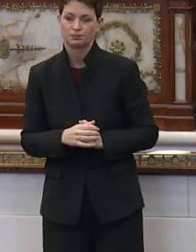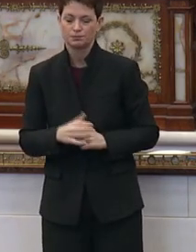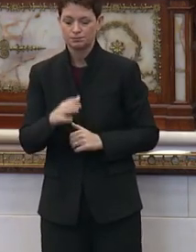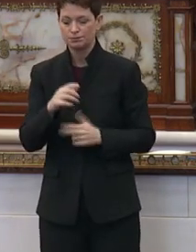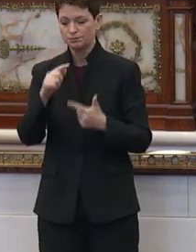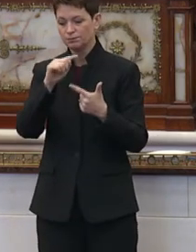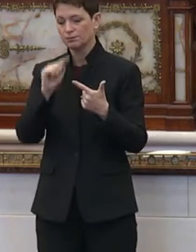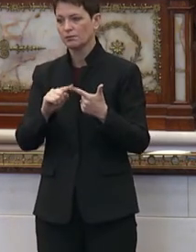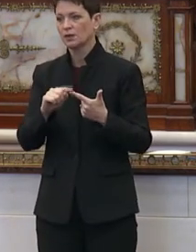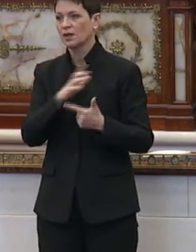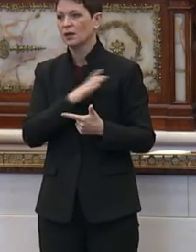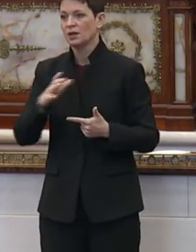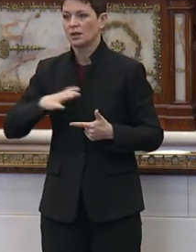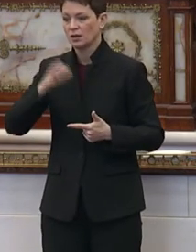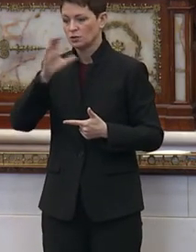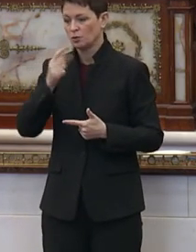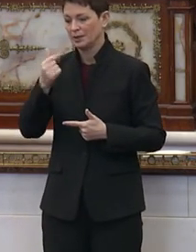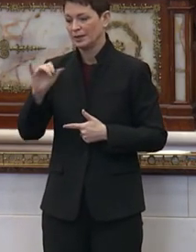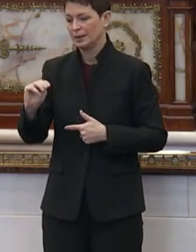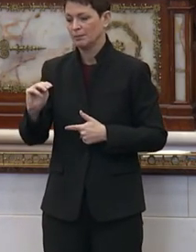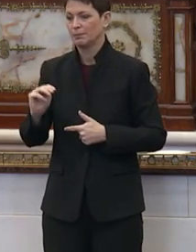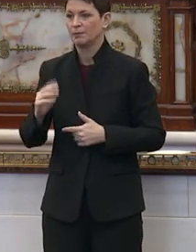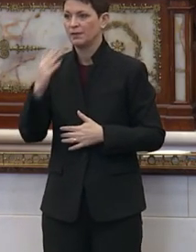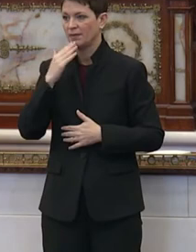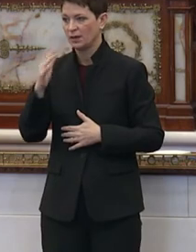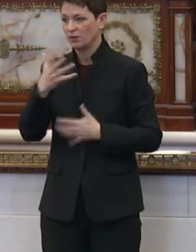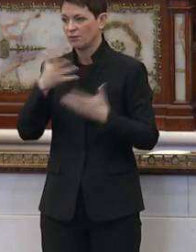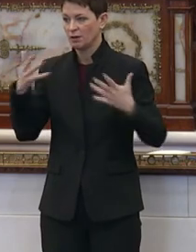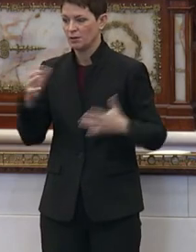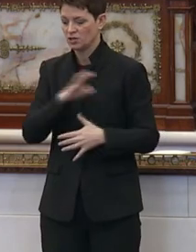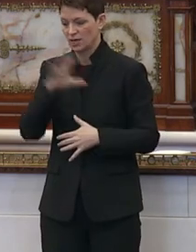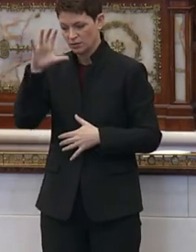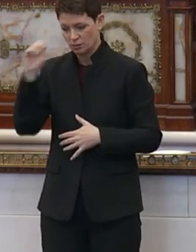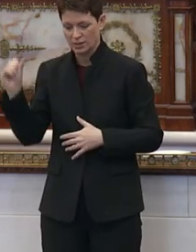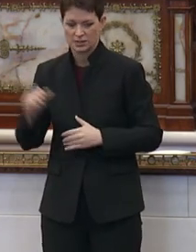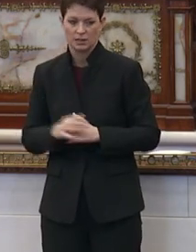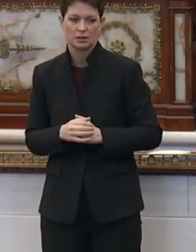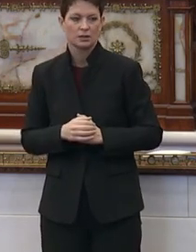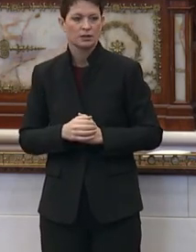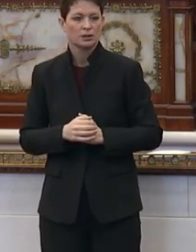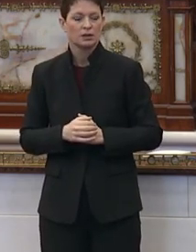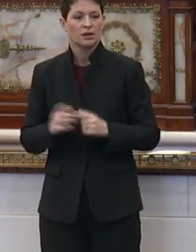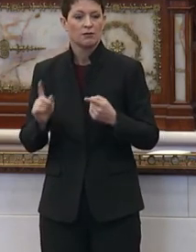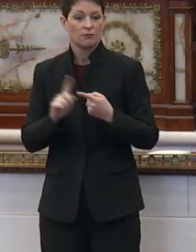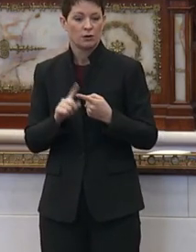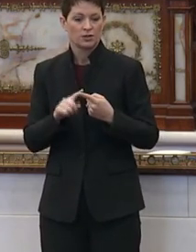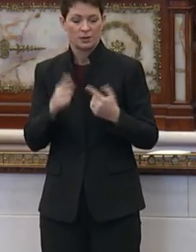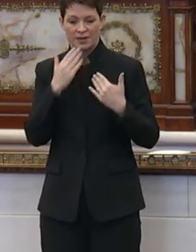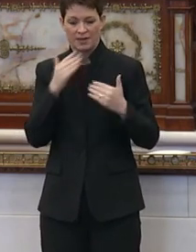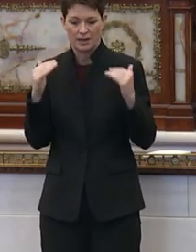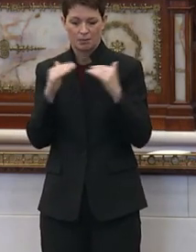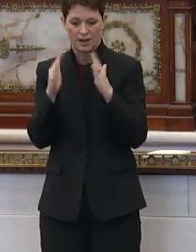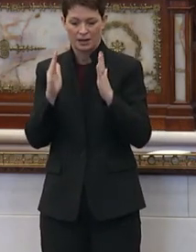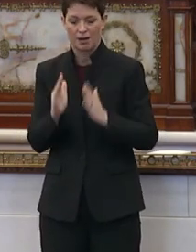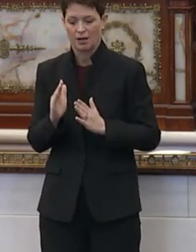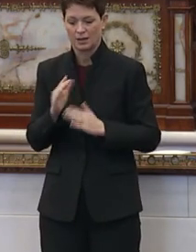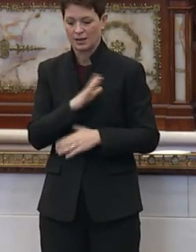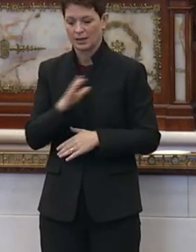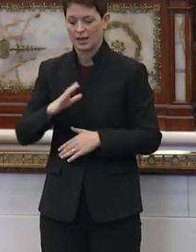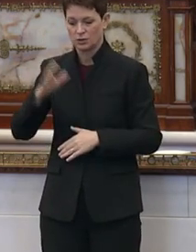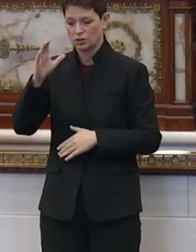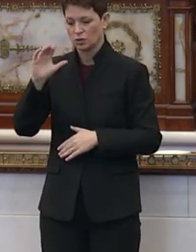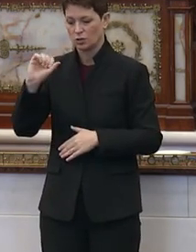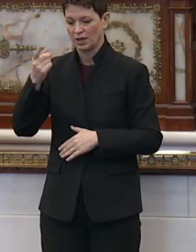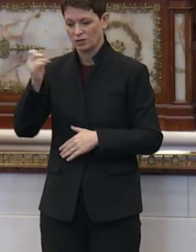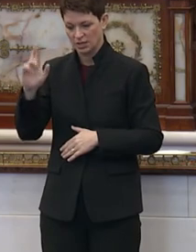Chair recognizes Councilwoman Gim. Thank you very much, Council President. I first want to thank my colleague, Councilmember